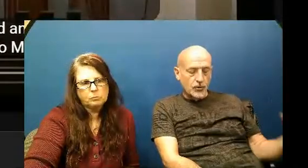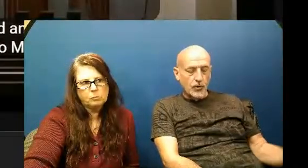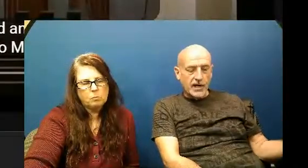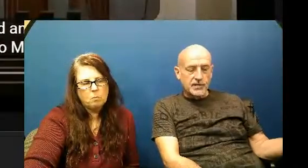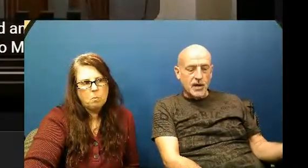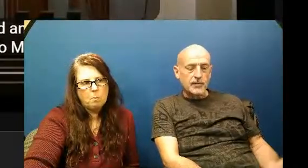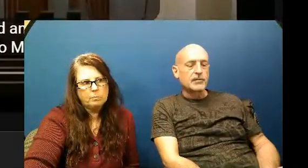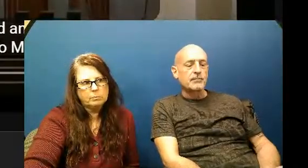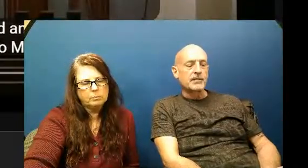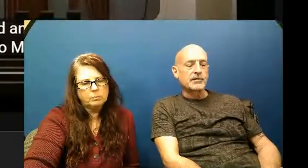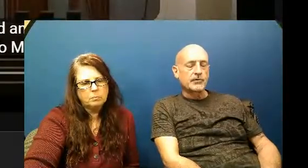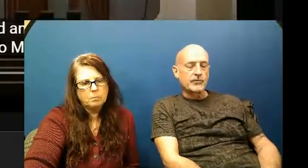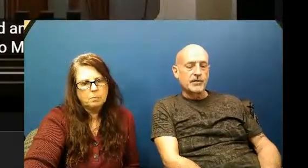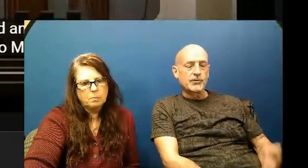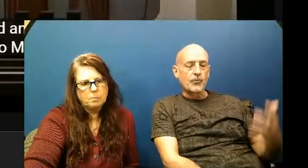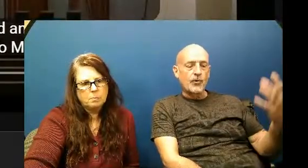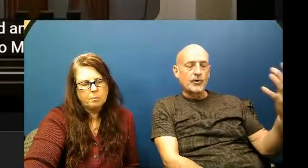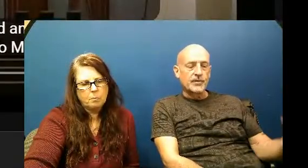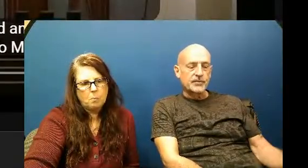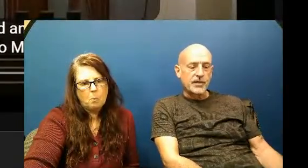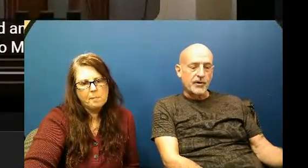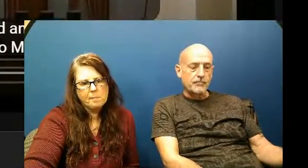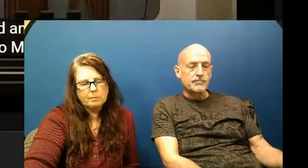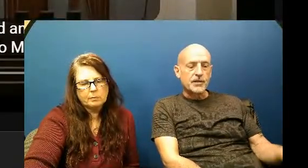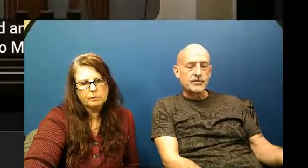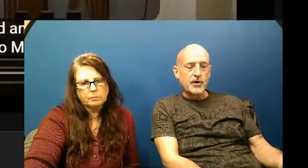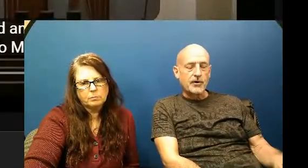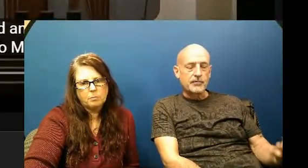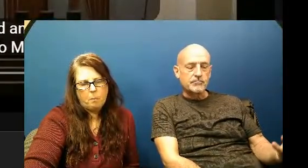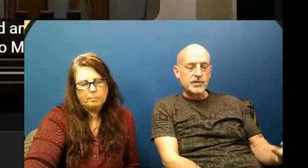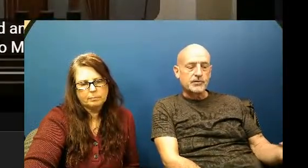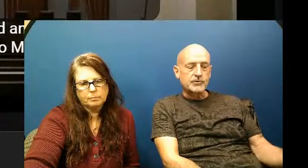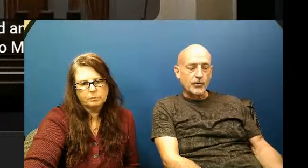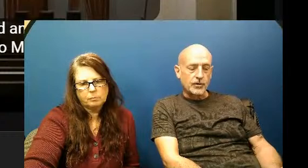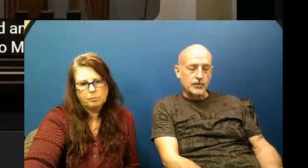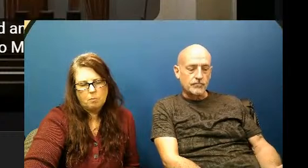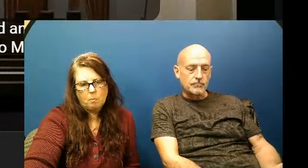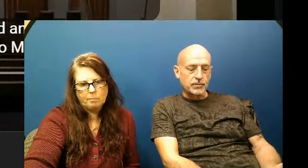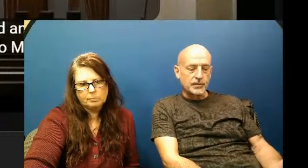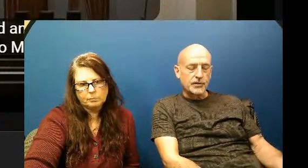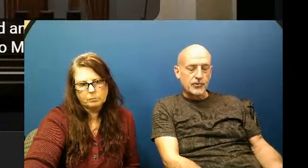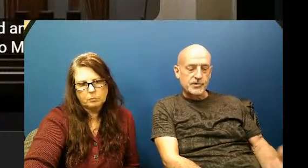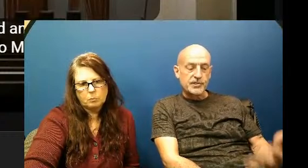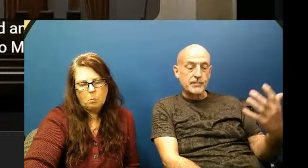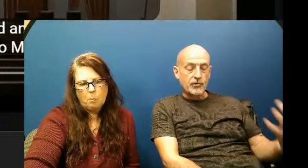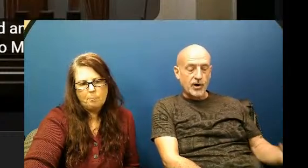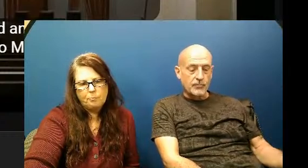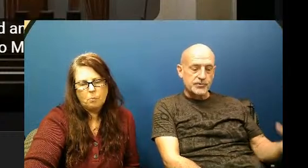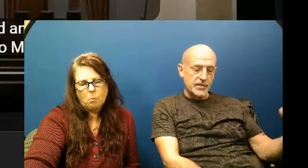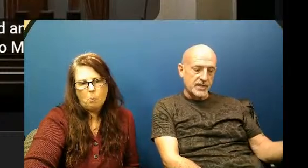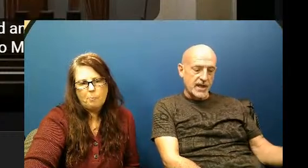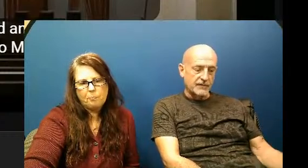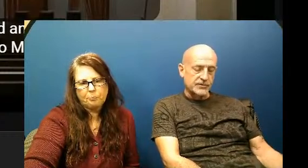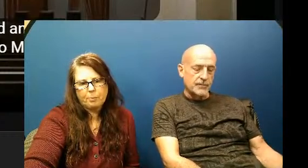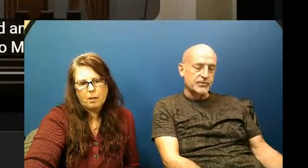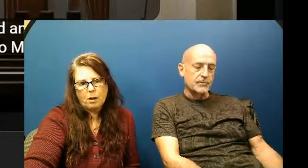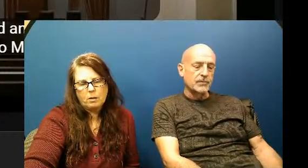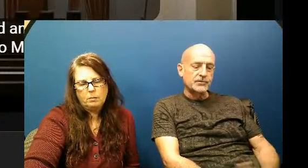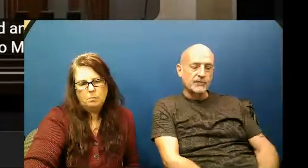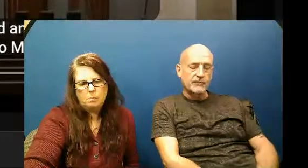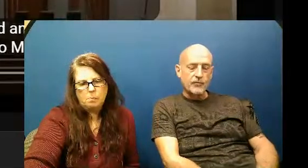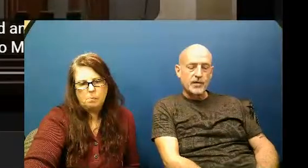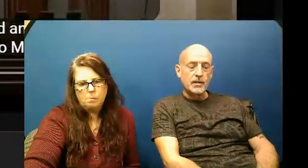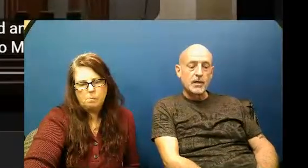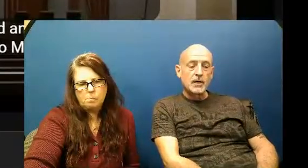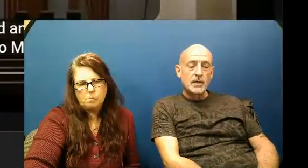them so economically dependent on the rest of the world that their dictatorial political regime crumbles and they have some